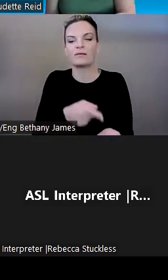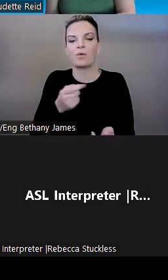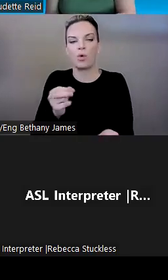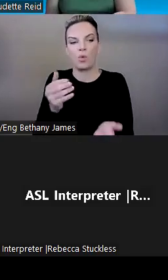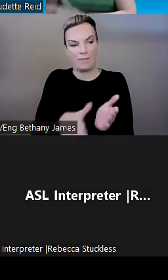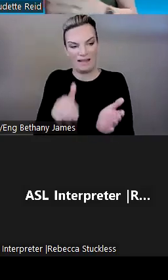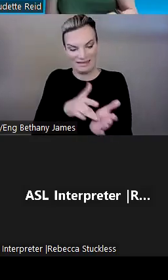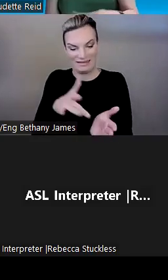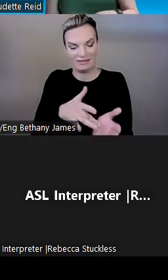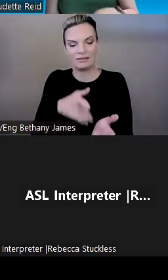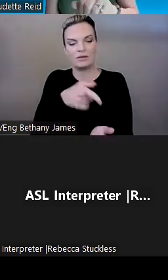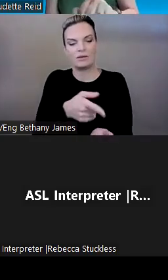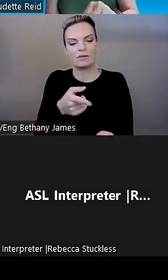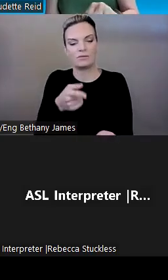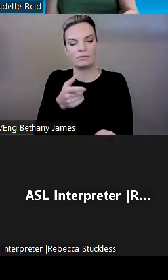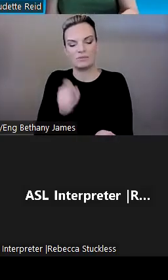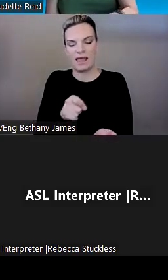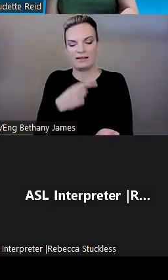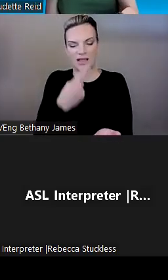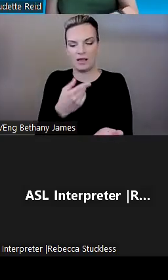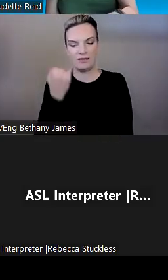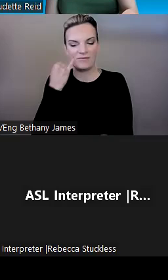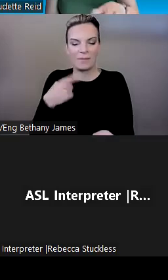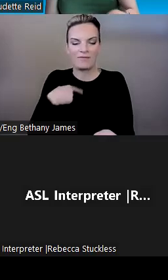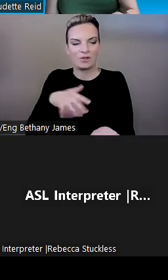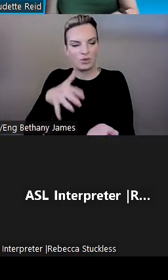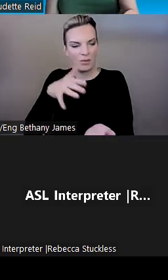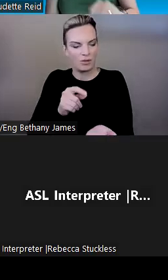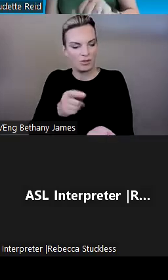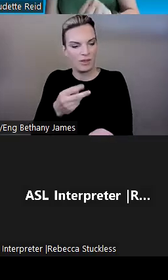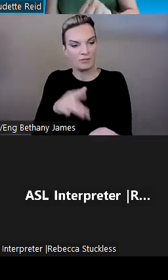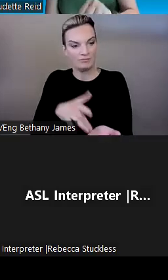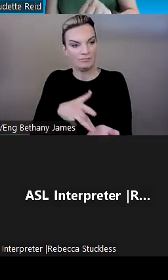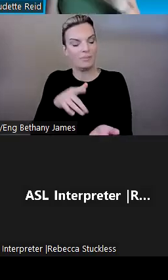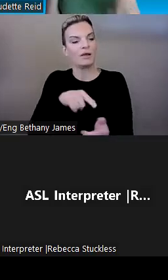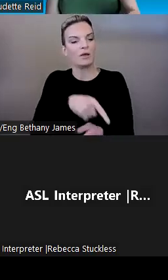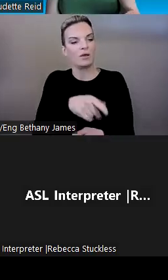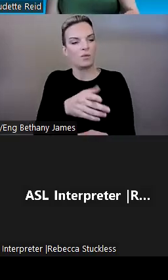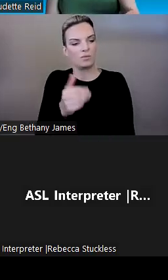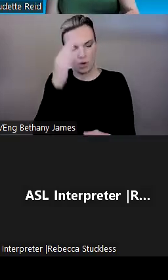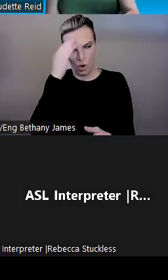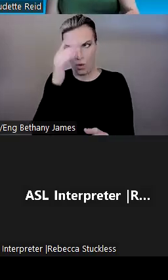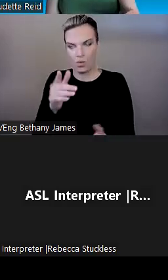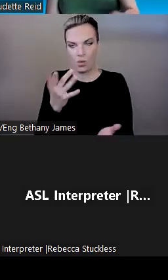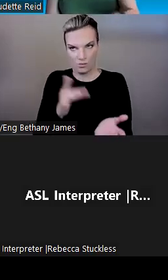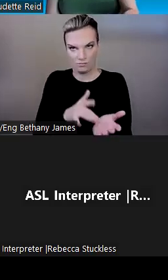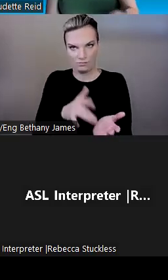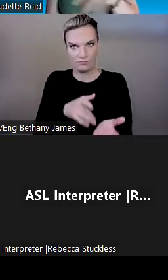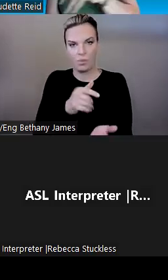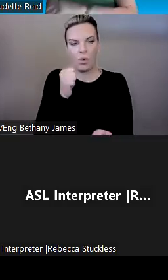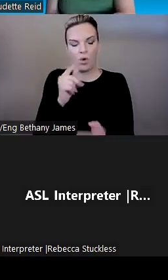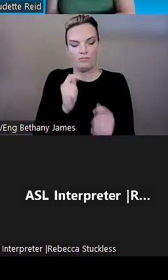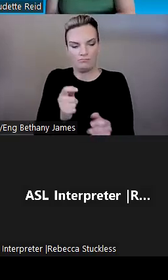are ignored. So if you have someone with a tremor and they may tend to bounce a little bit, it won't make